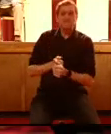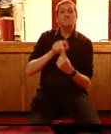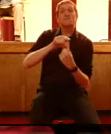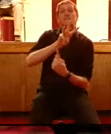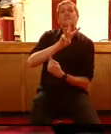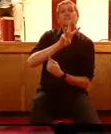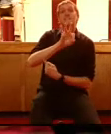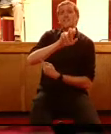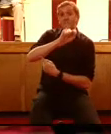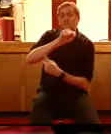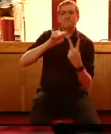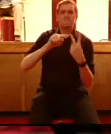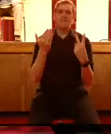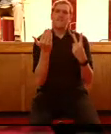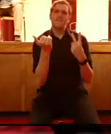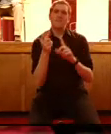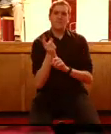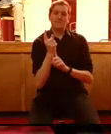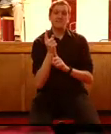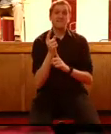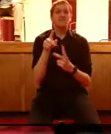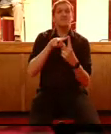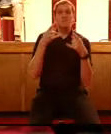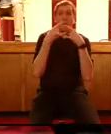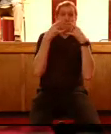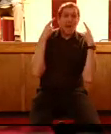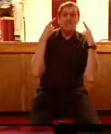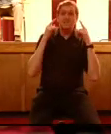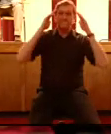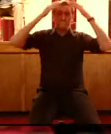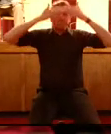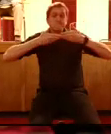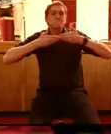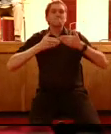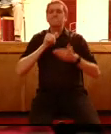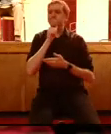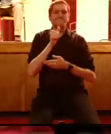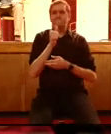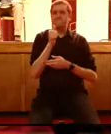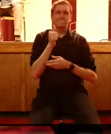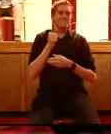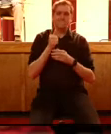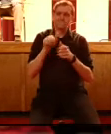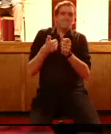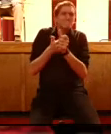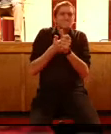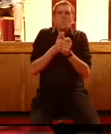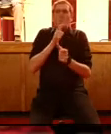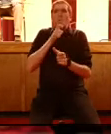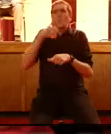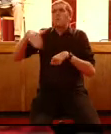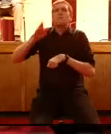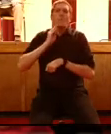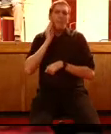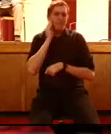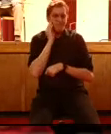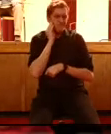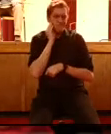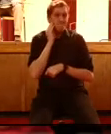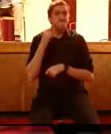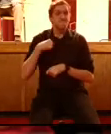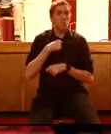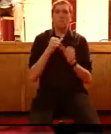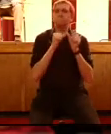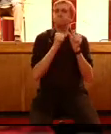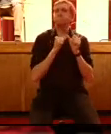wearing a mask and wearing a face shield, it does not impact the decision of who has to go home. So we're continuing what we're doing